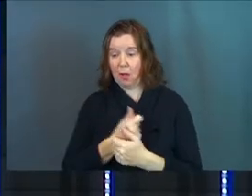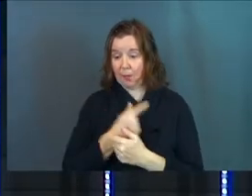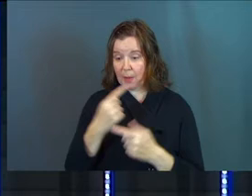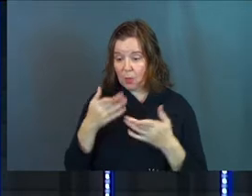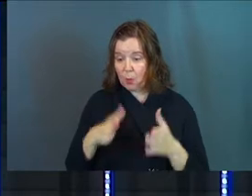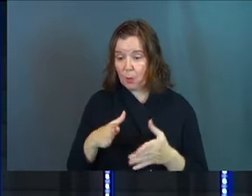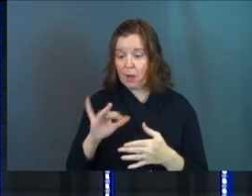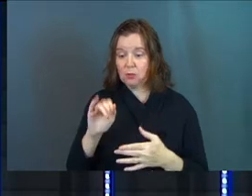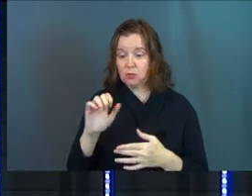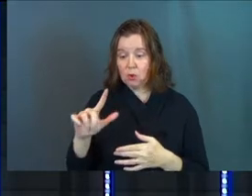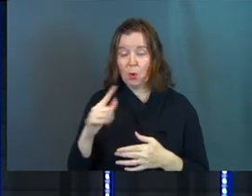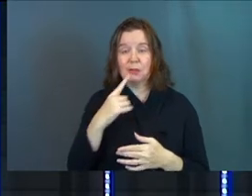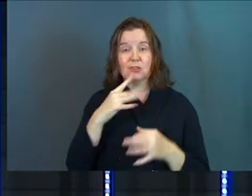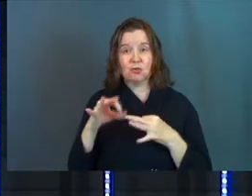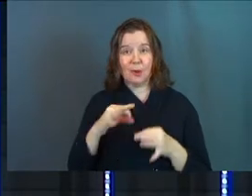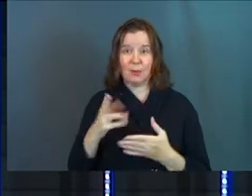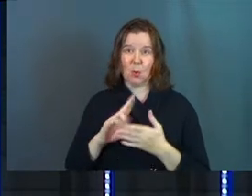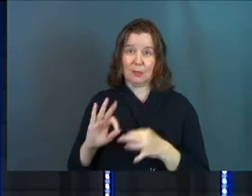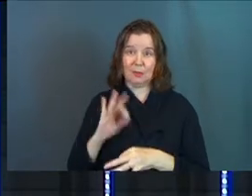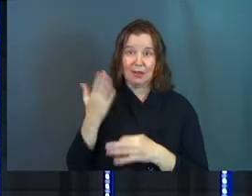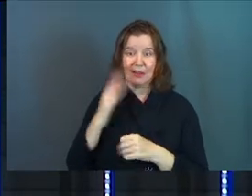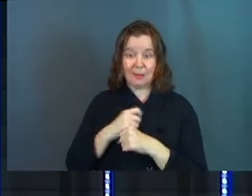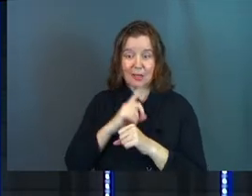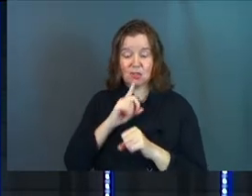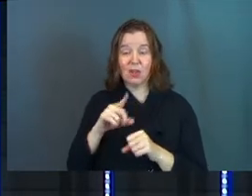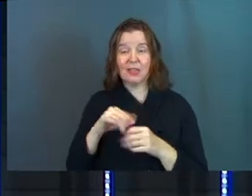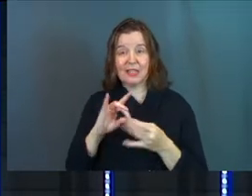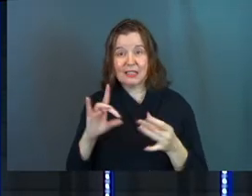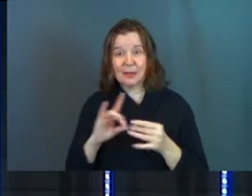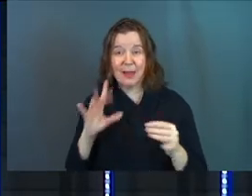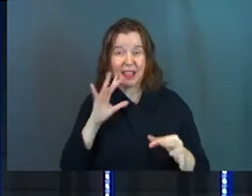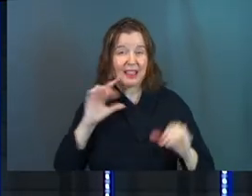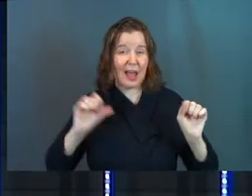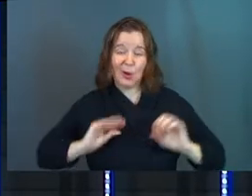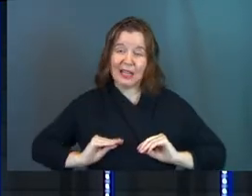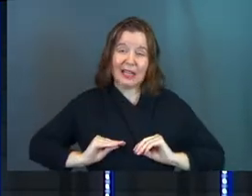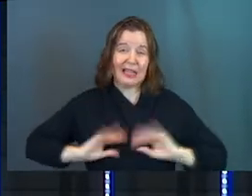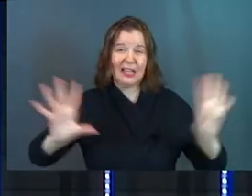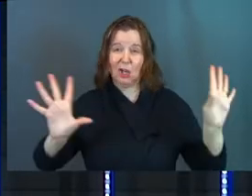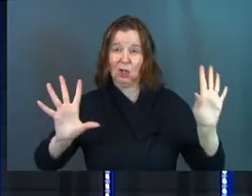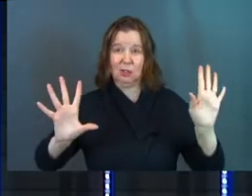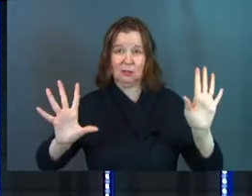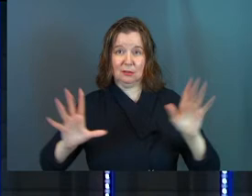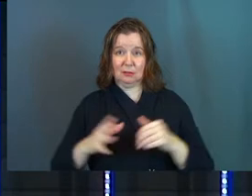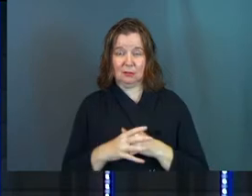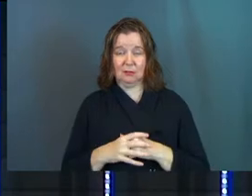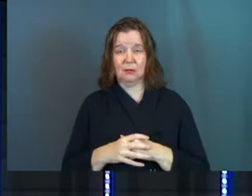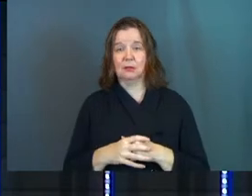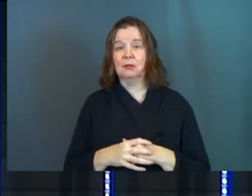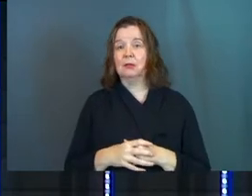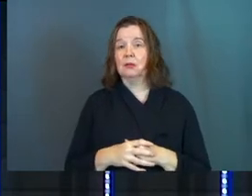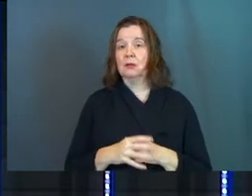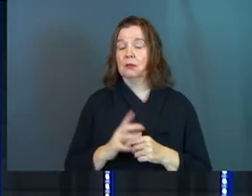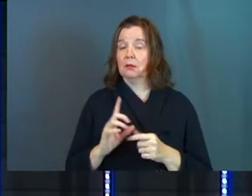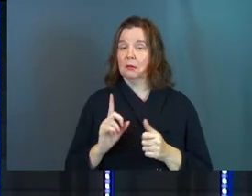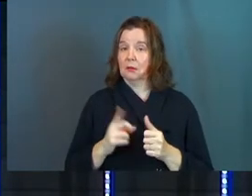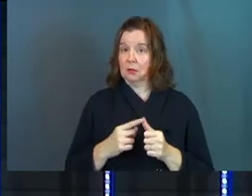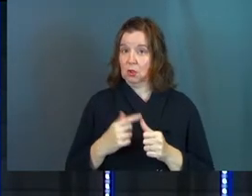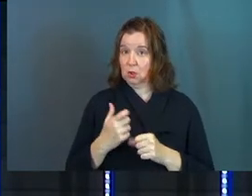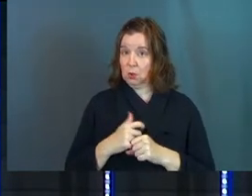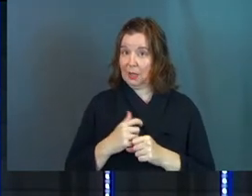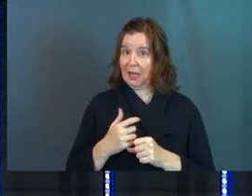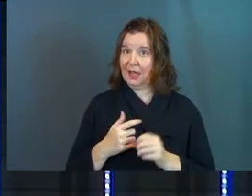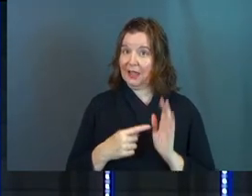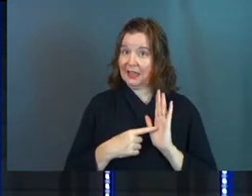Joel described it there, and this is the Holy Spirit of God making sure this message is loud and clear. Not only do you get